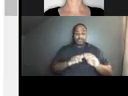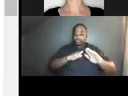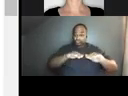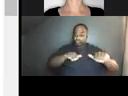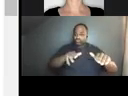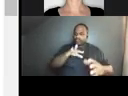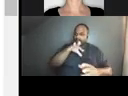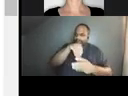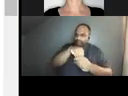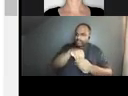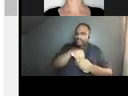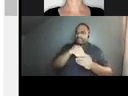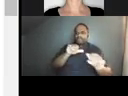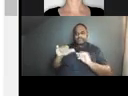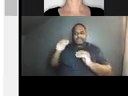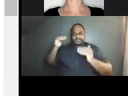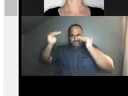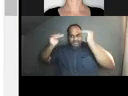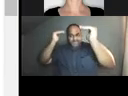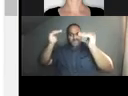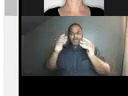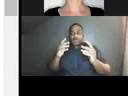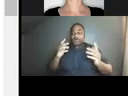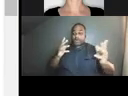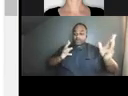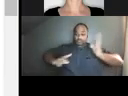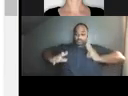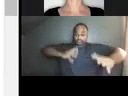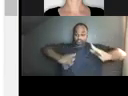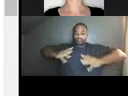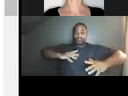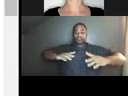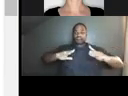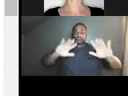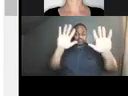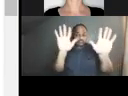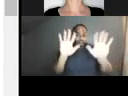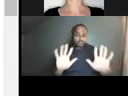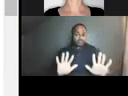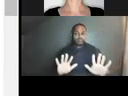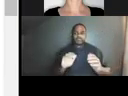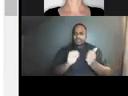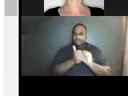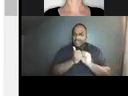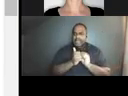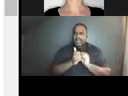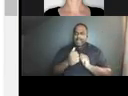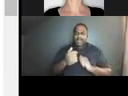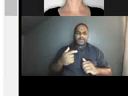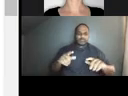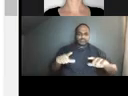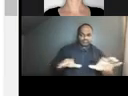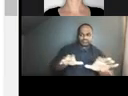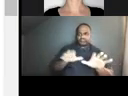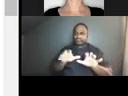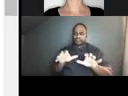processes as much as adults are. Costumes, scenery, dramaturgy, directing, technique. Children's and youth theaters